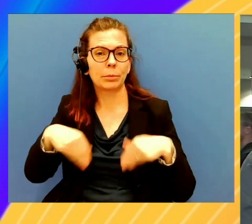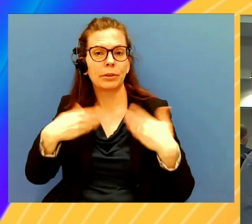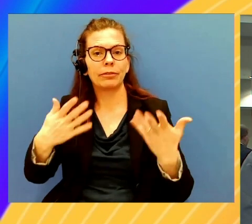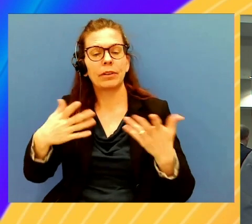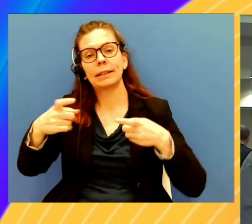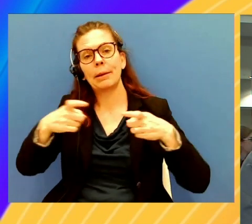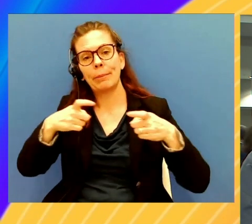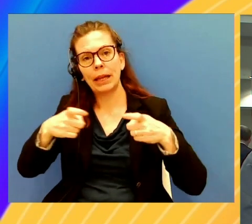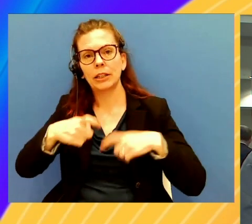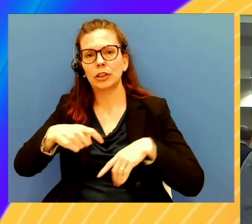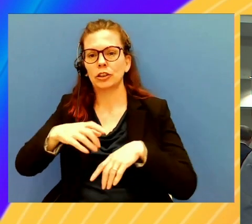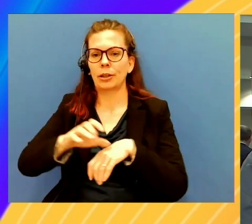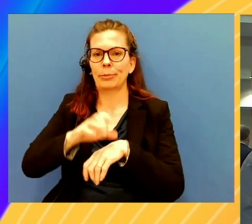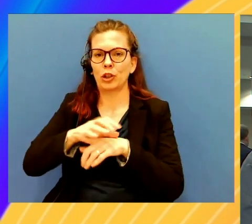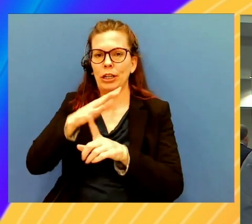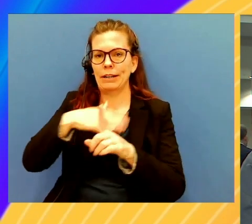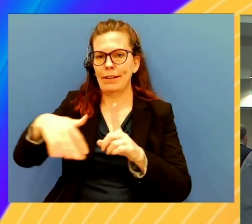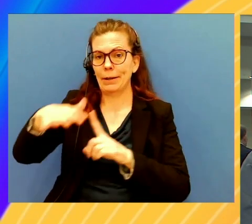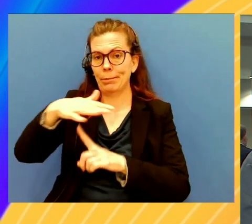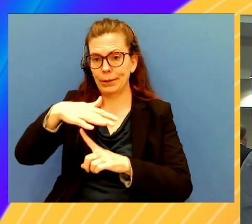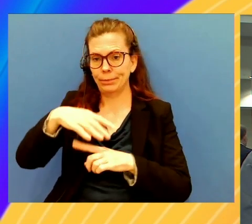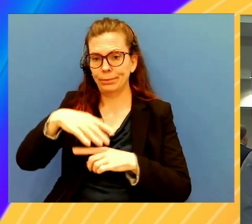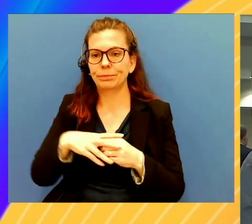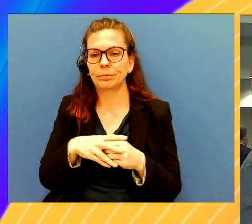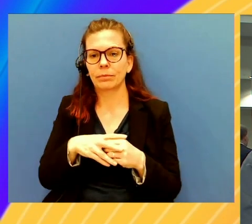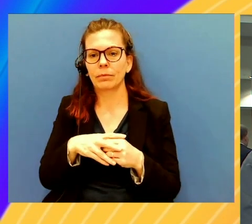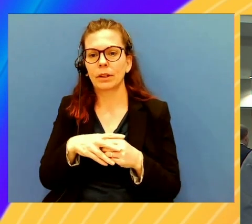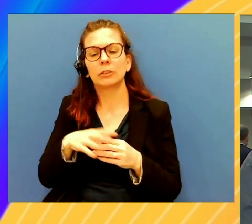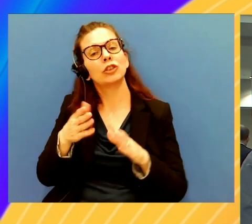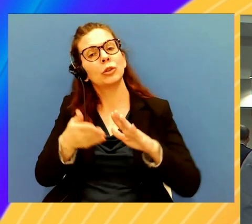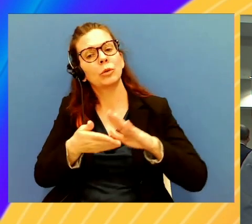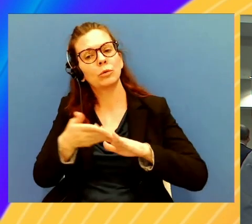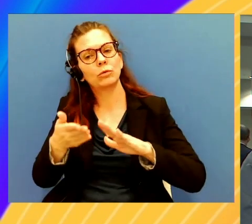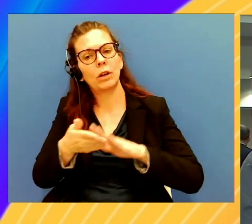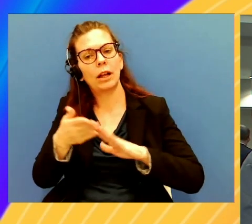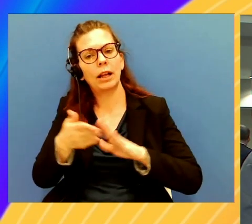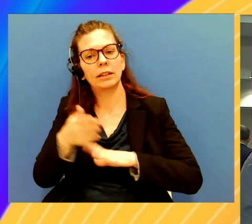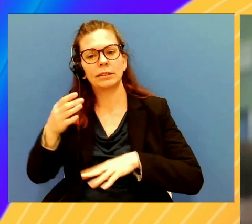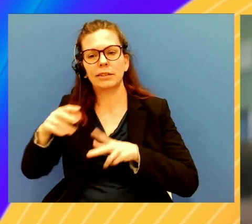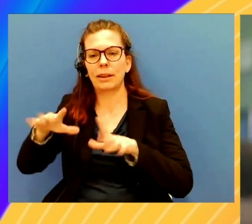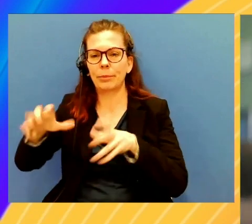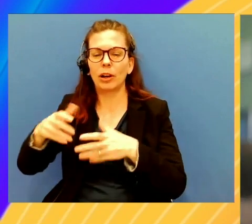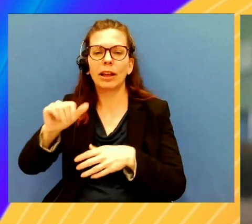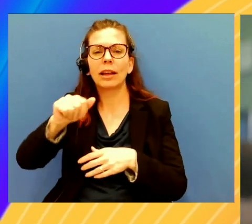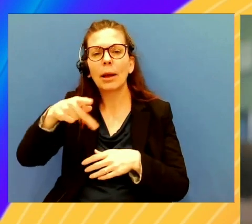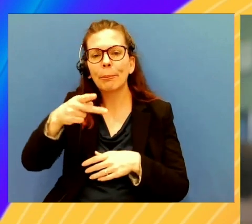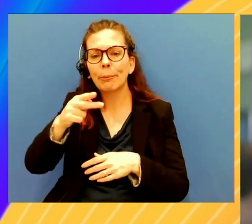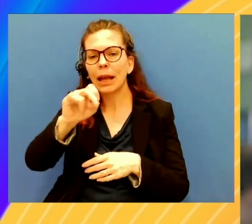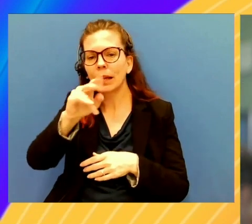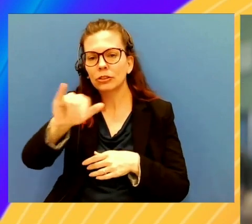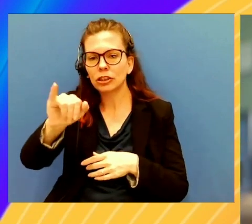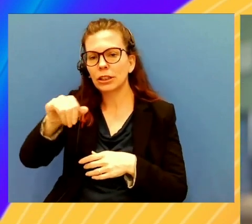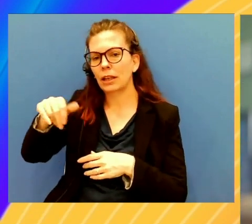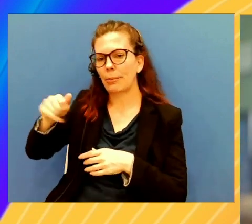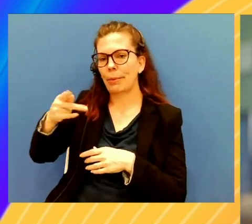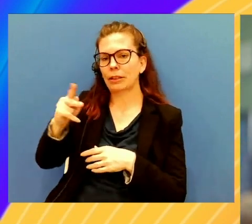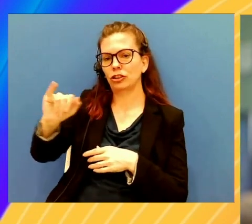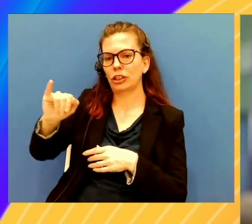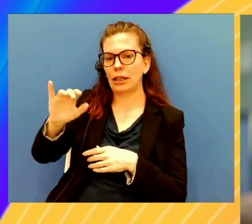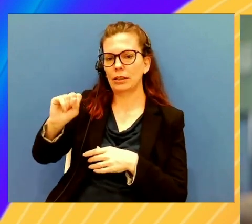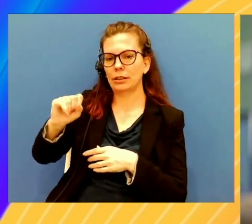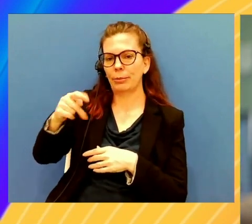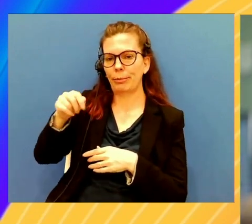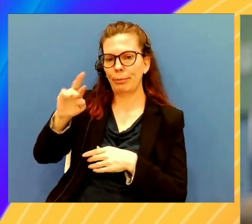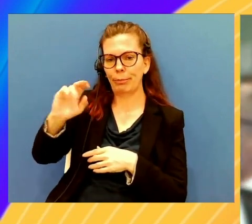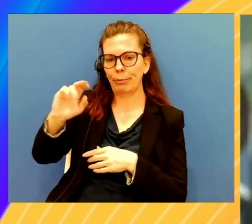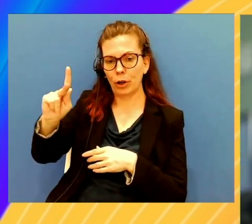managed compute environments to run big data frameworks such as Apache Hadoop and Apache Spark. Customers